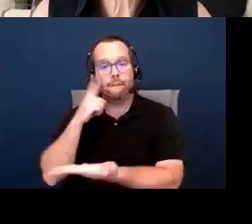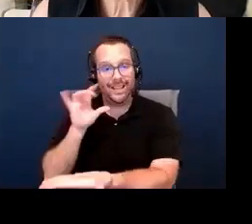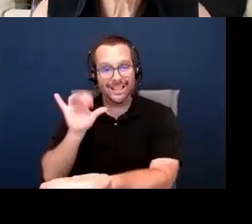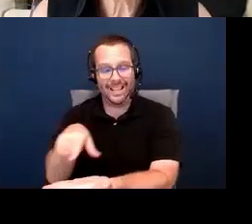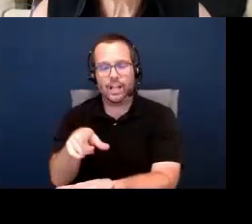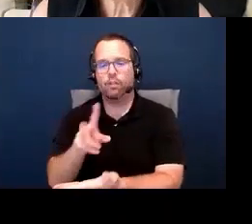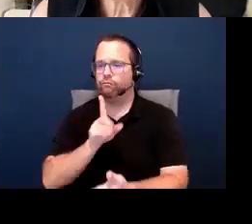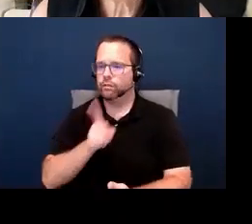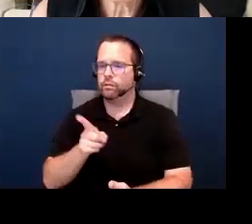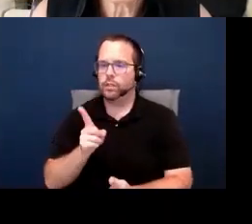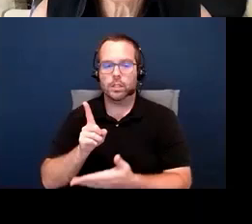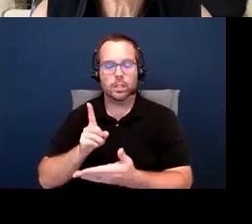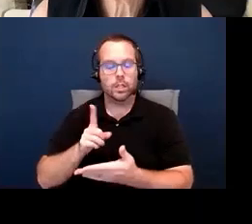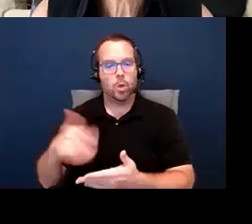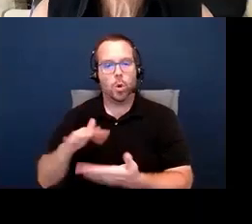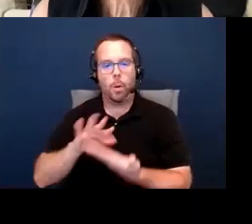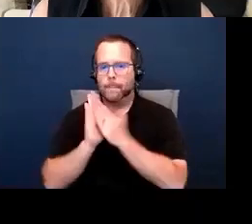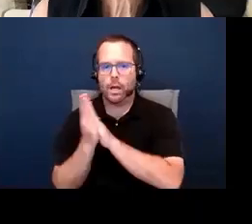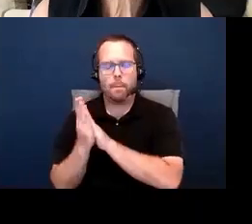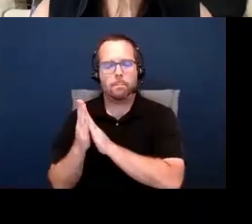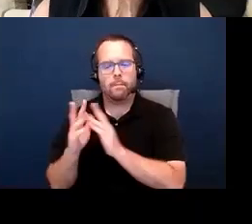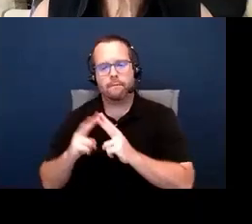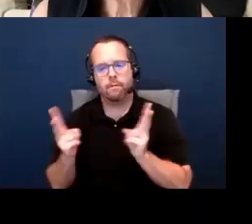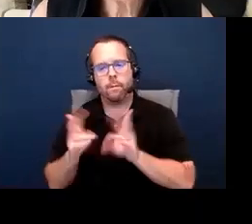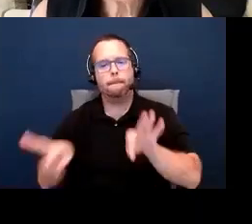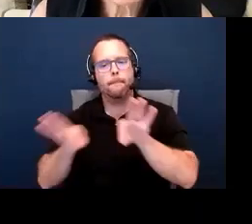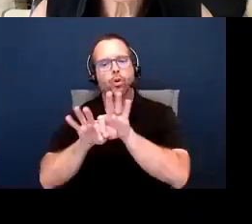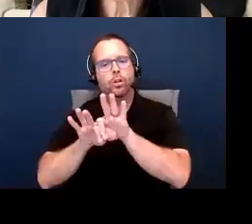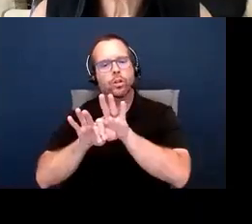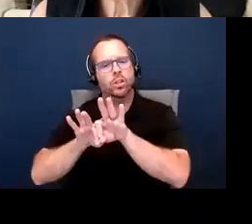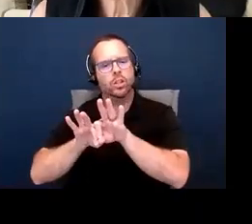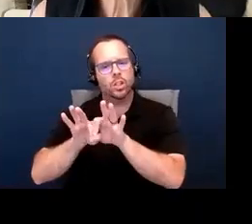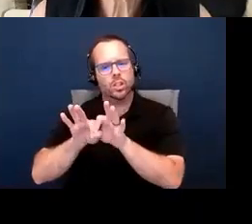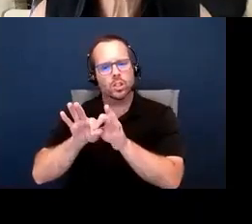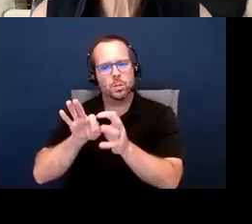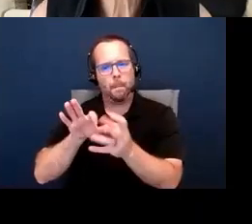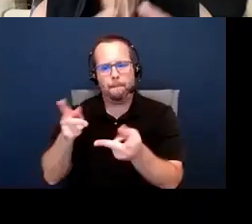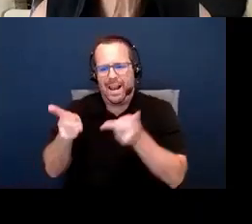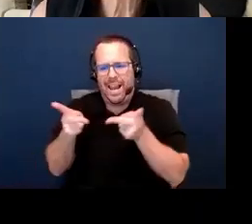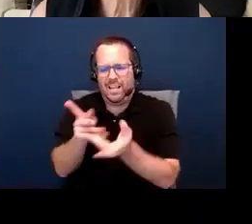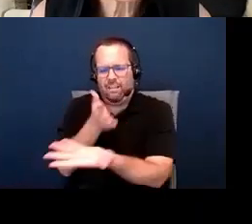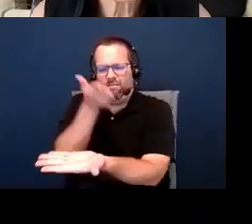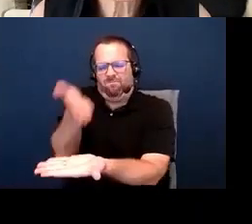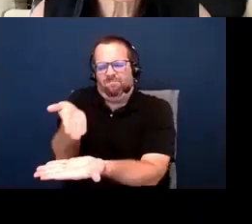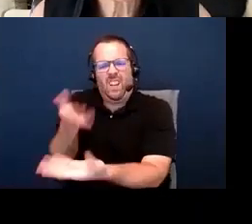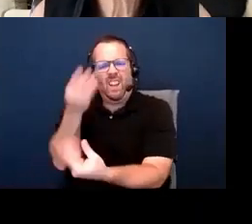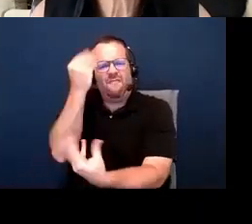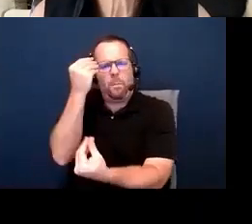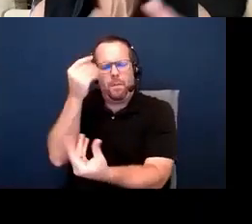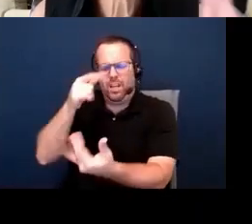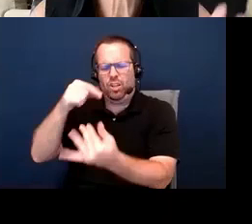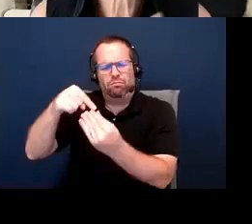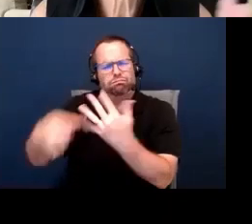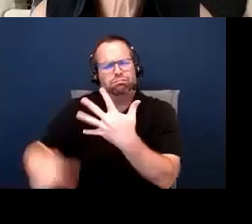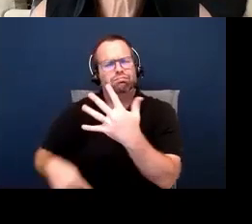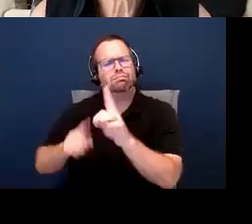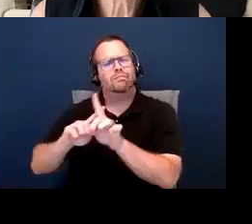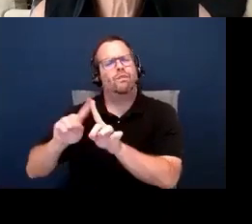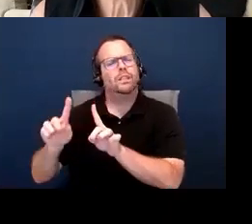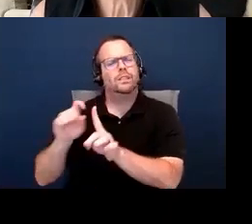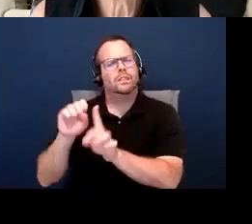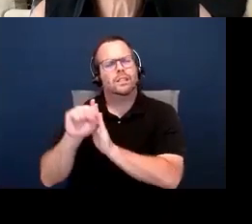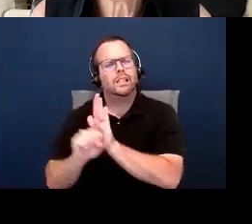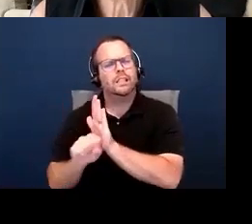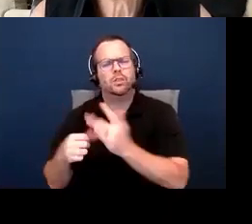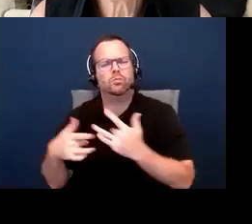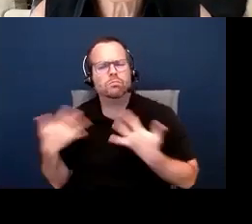a very important source of information for what's happening in particular states and how states can be looked